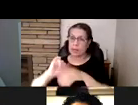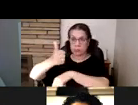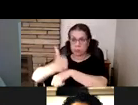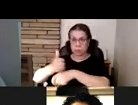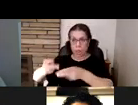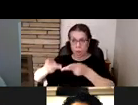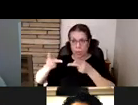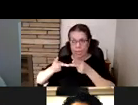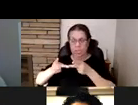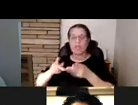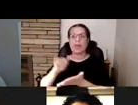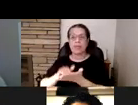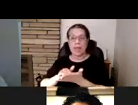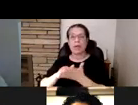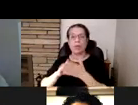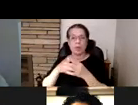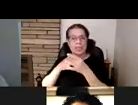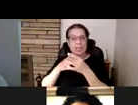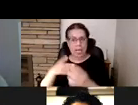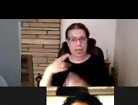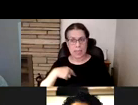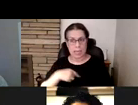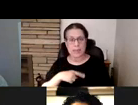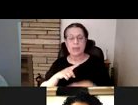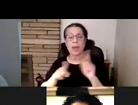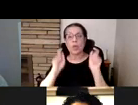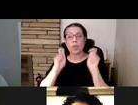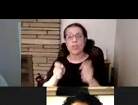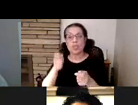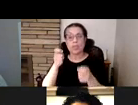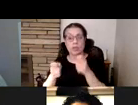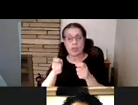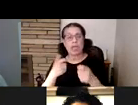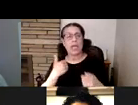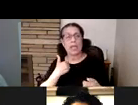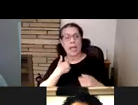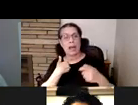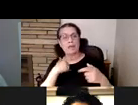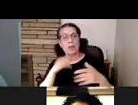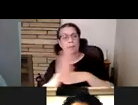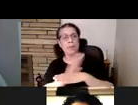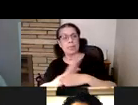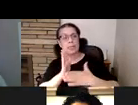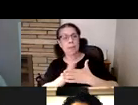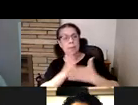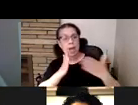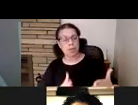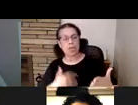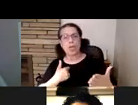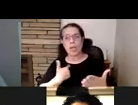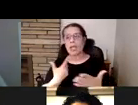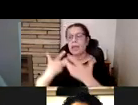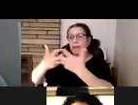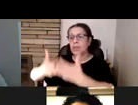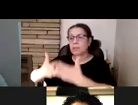guide implementation, but specific locations are subject to successfully partnering with retailers and finding suitable fare vending machine